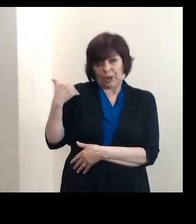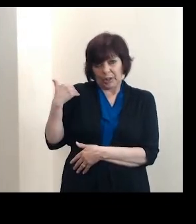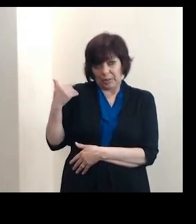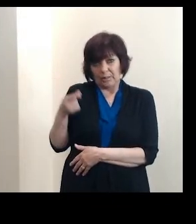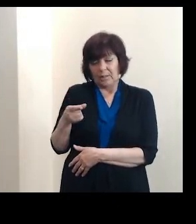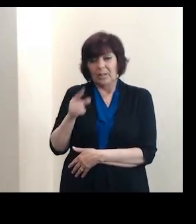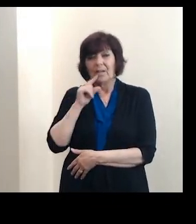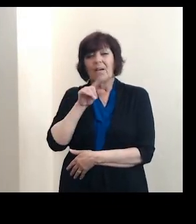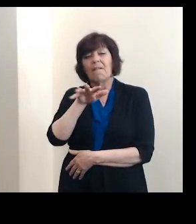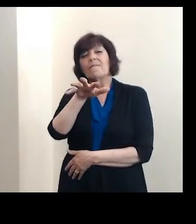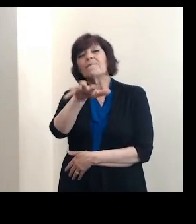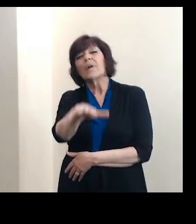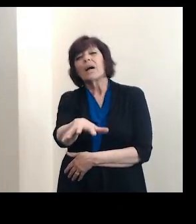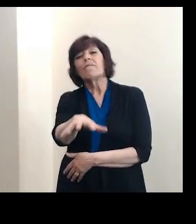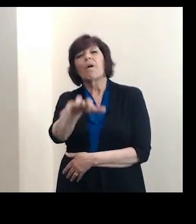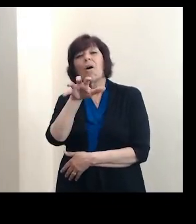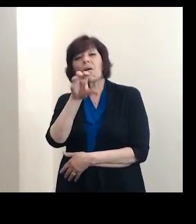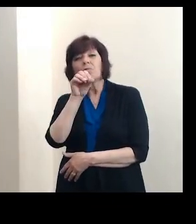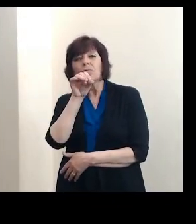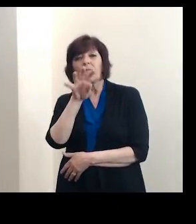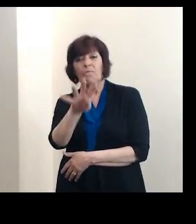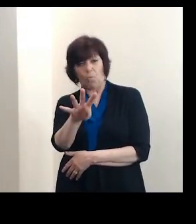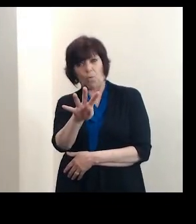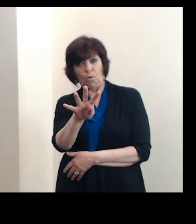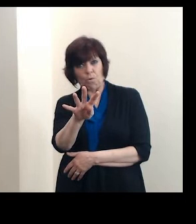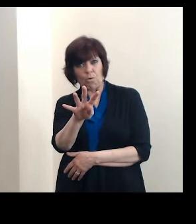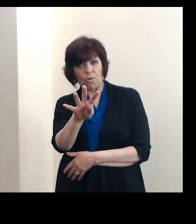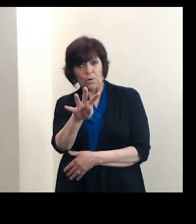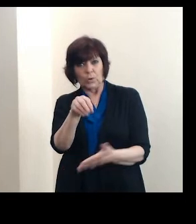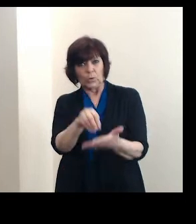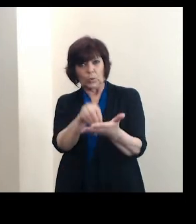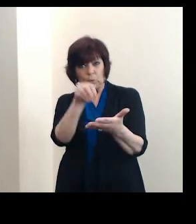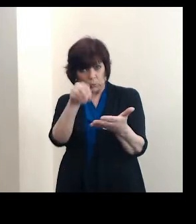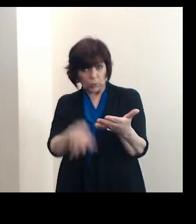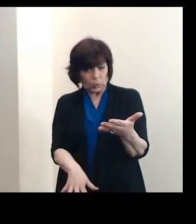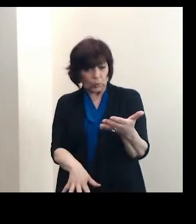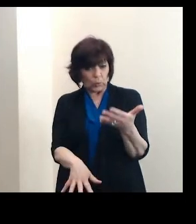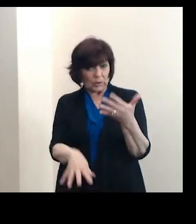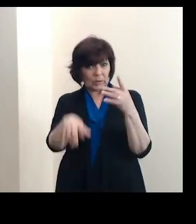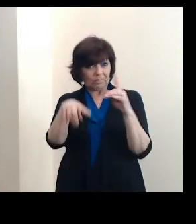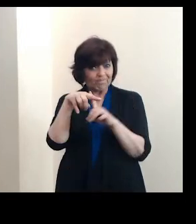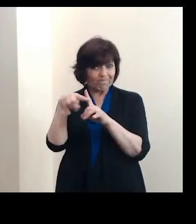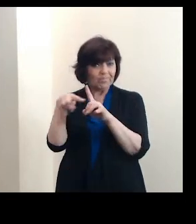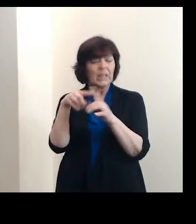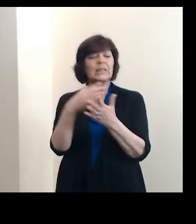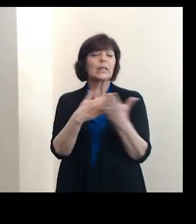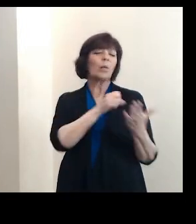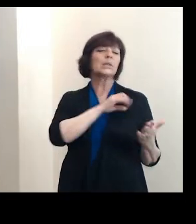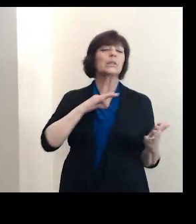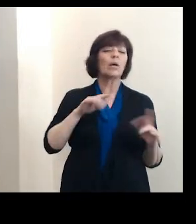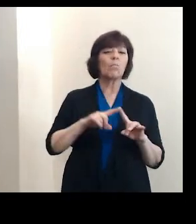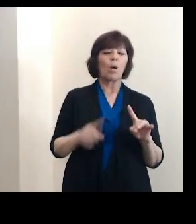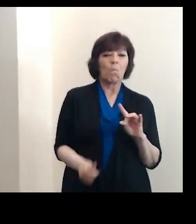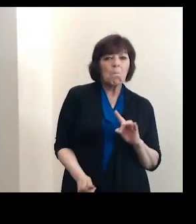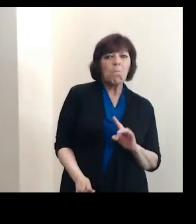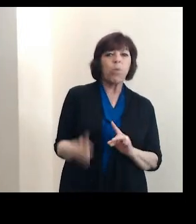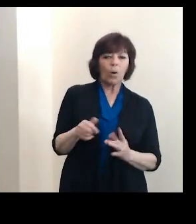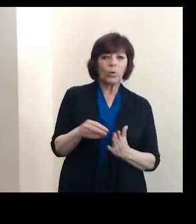were 504 cases of primarily students, some staff, but primarily